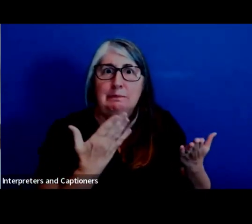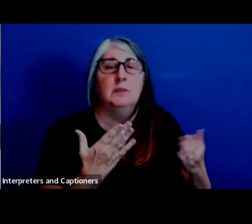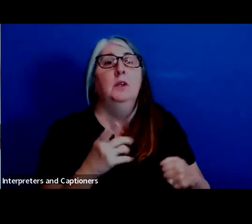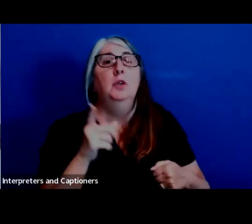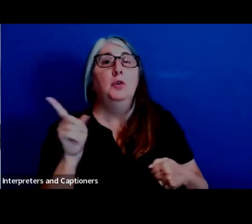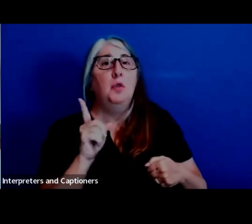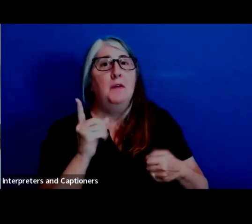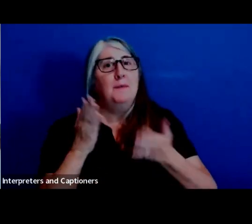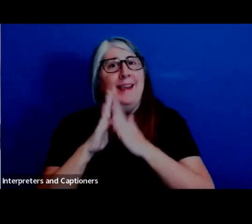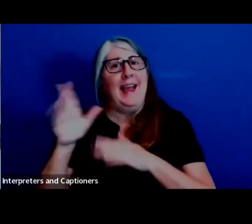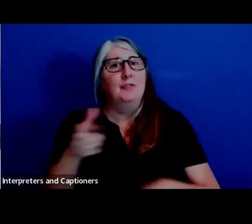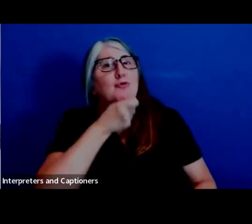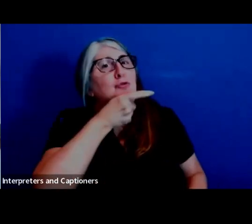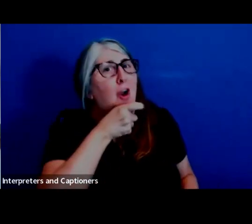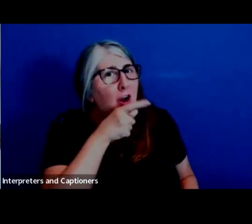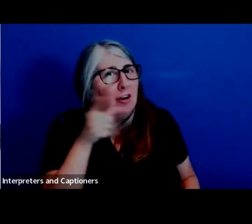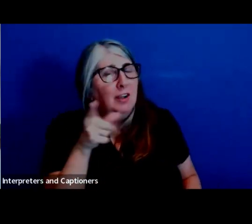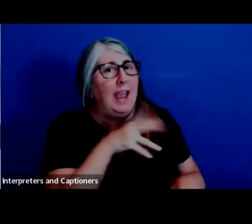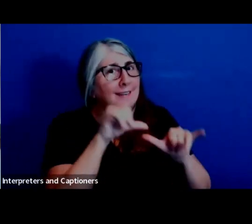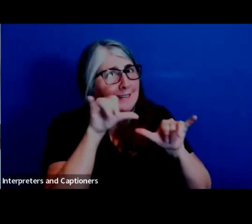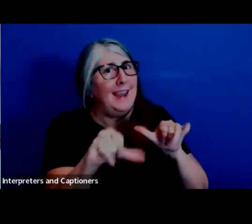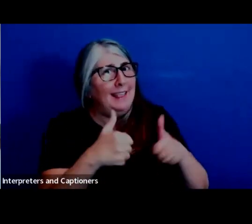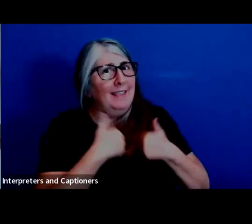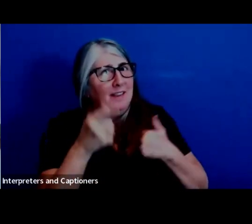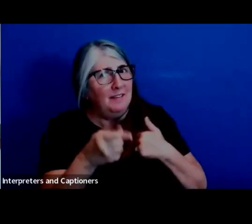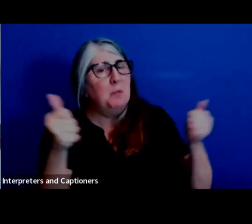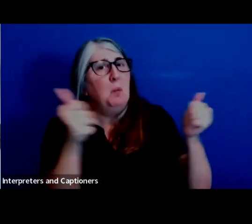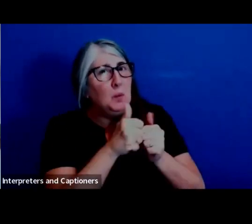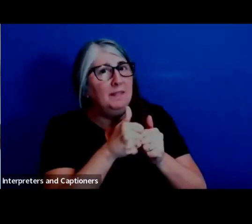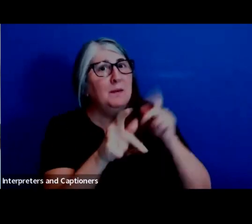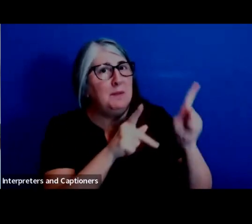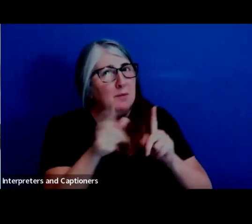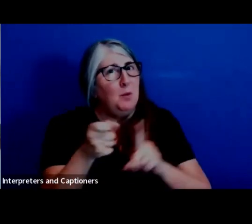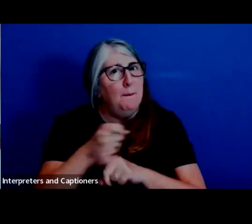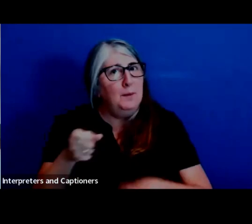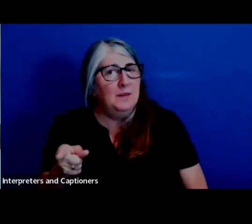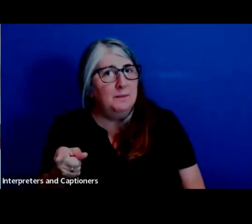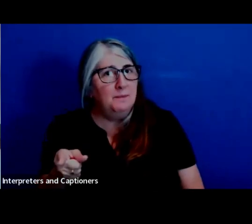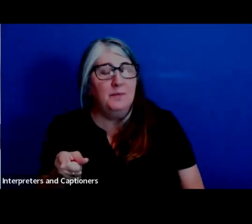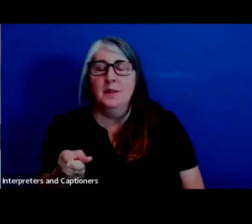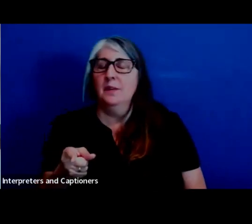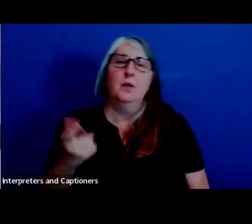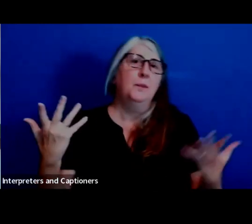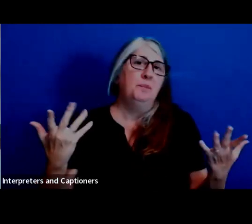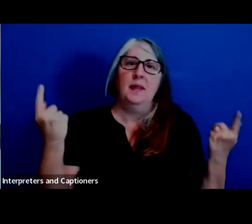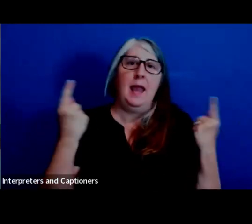on their abusers and then asked to stay with their abusers. And no action was taken.